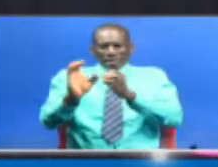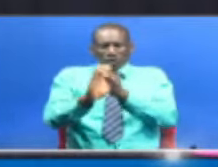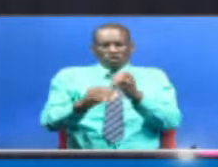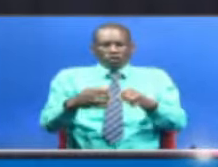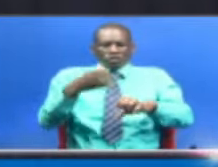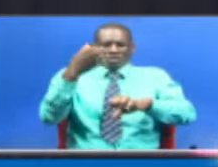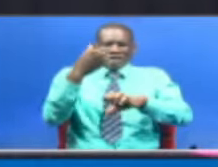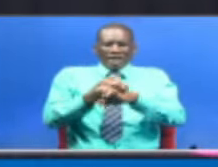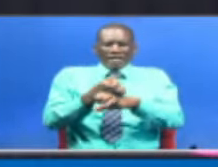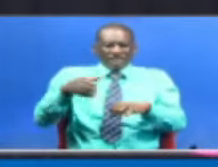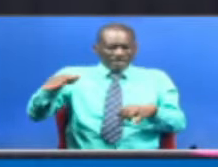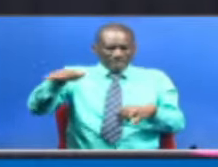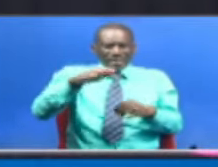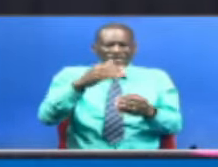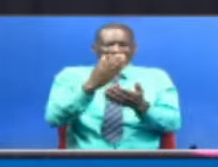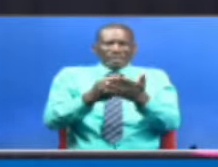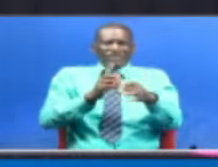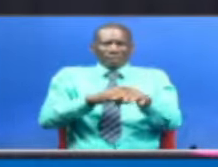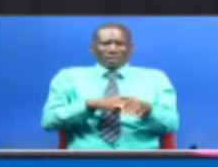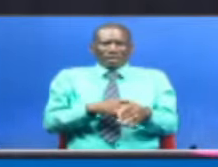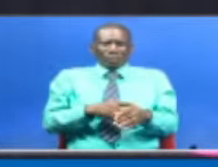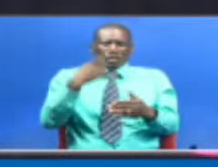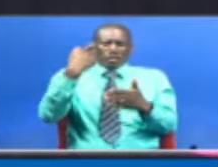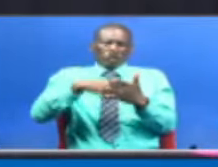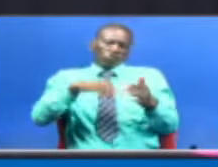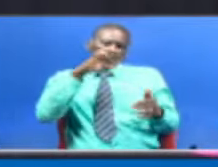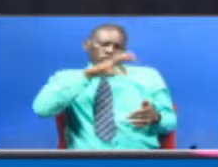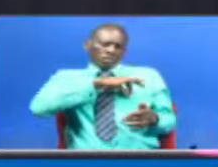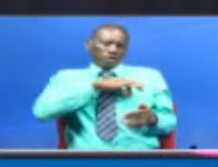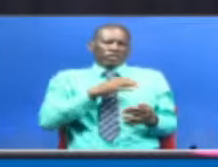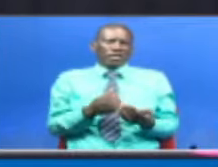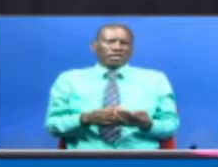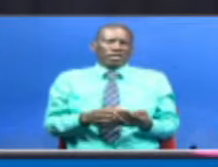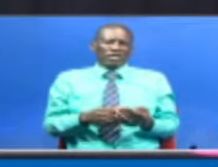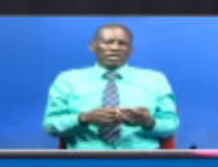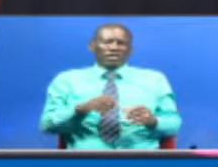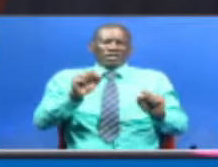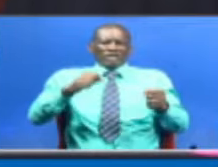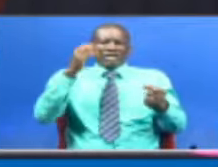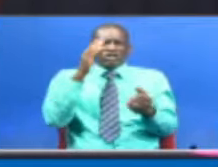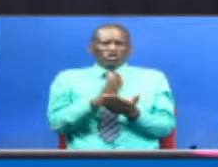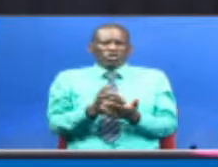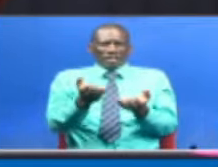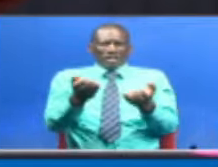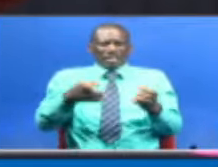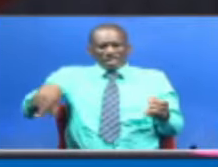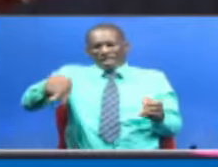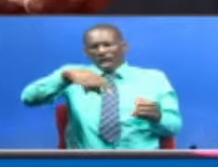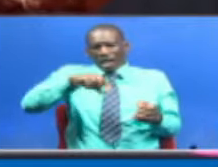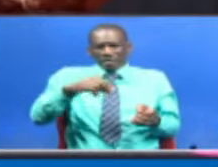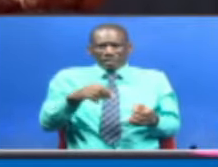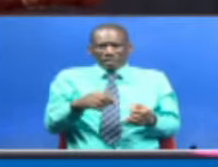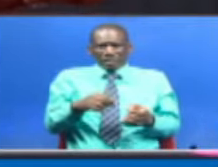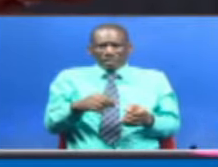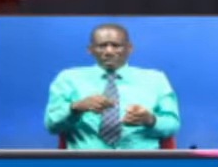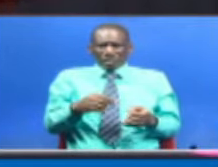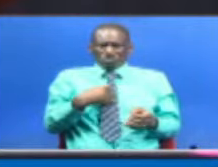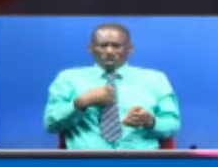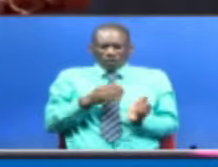terrain, sometimes the cost benefit would really require us to build small